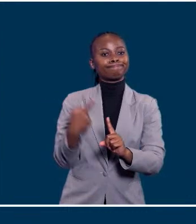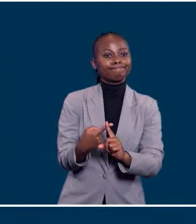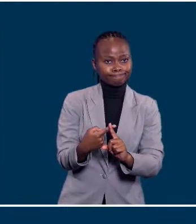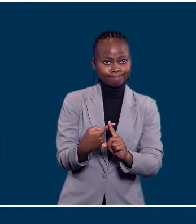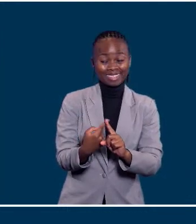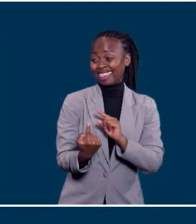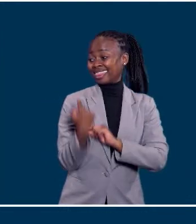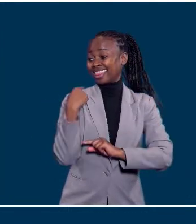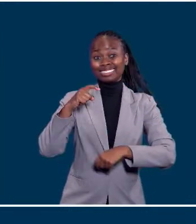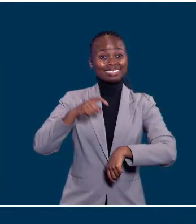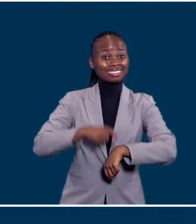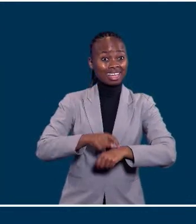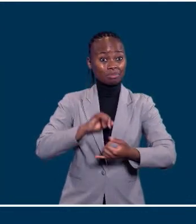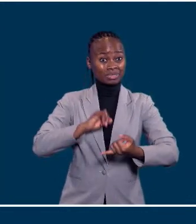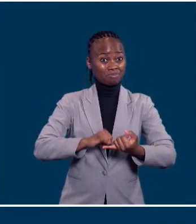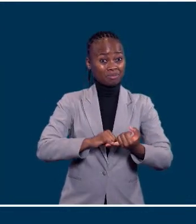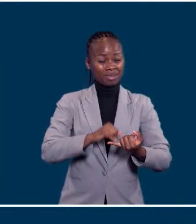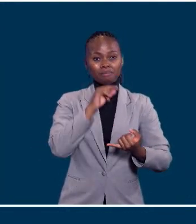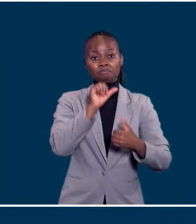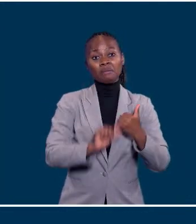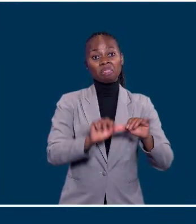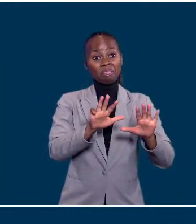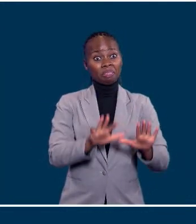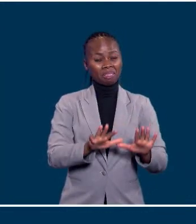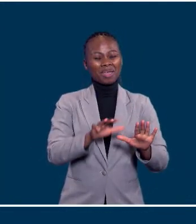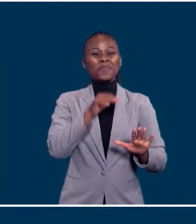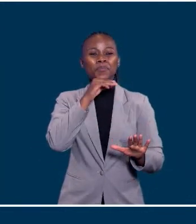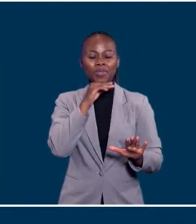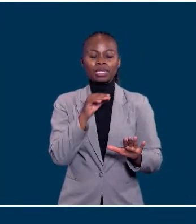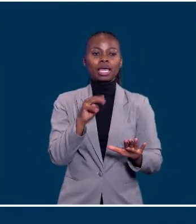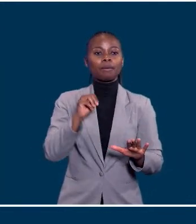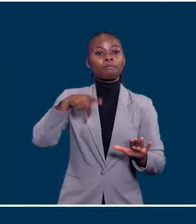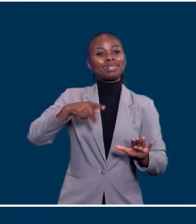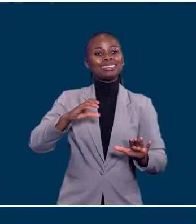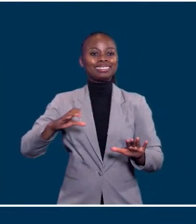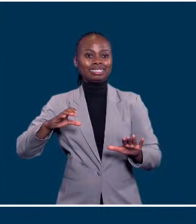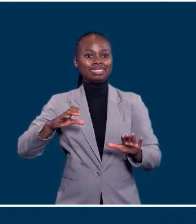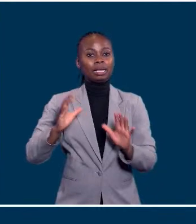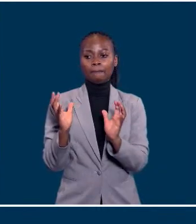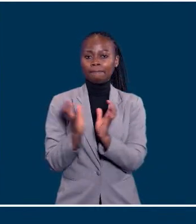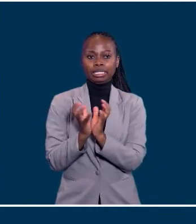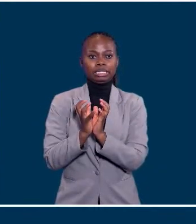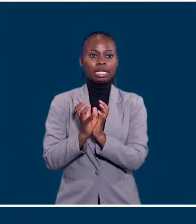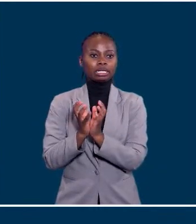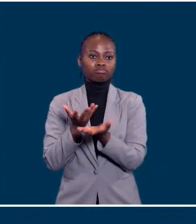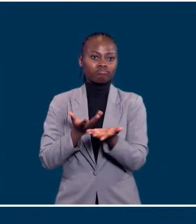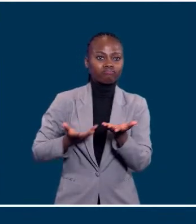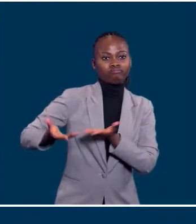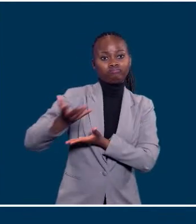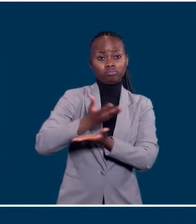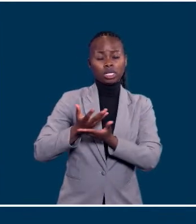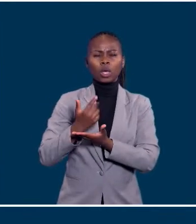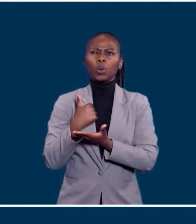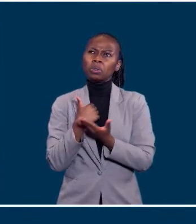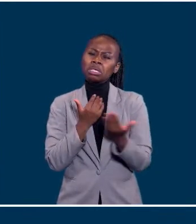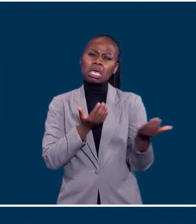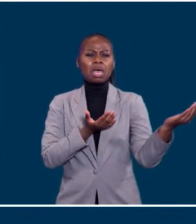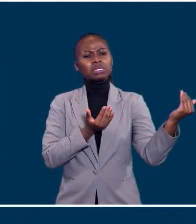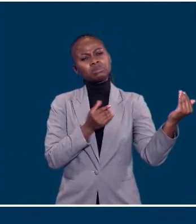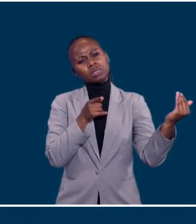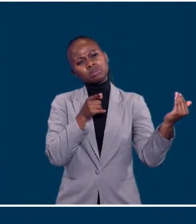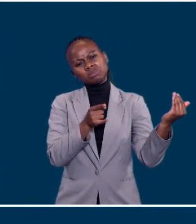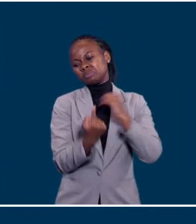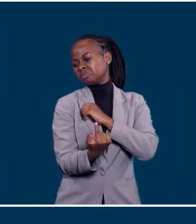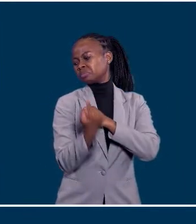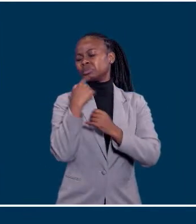MPC meeting. So the policy rate was sitting at around 4%. It was expected to change